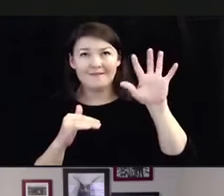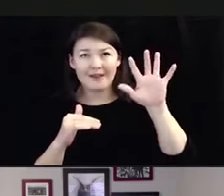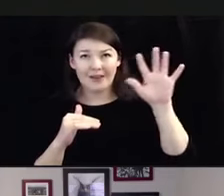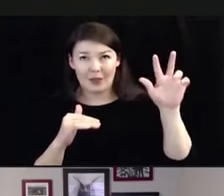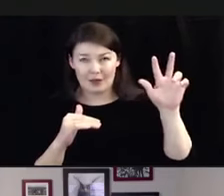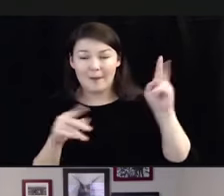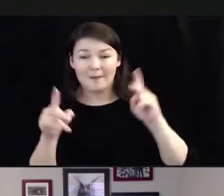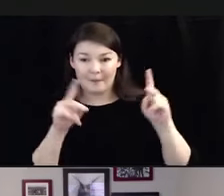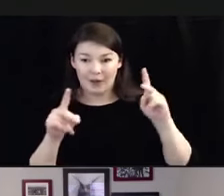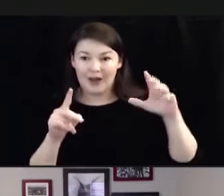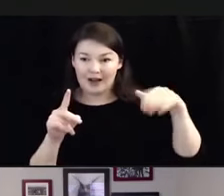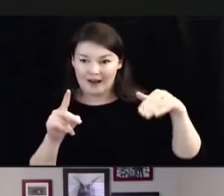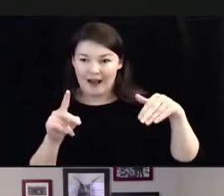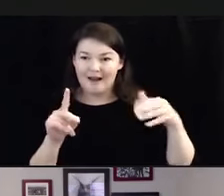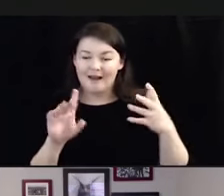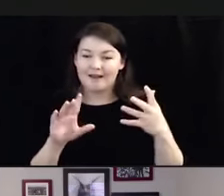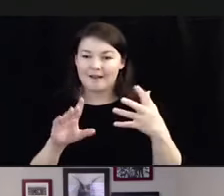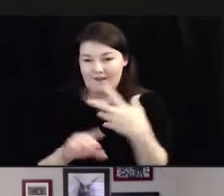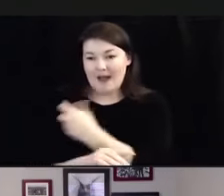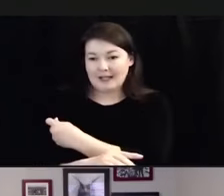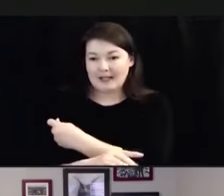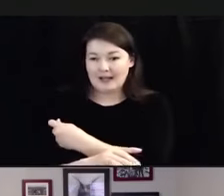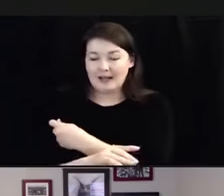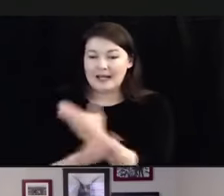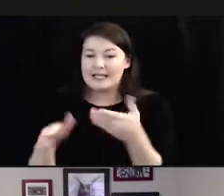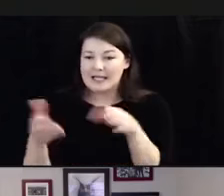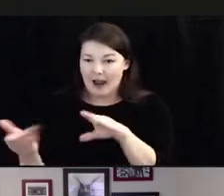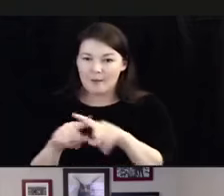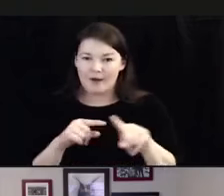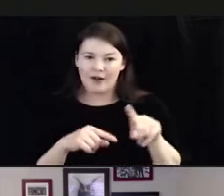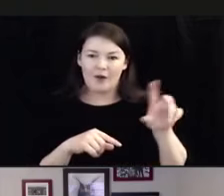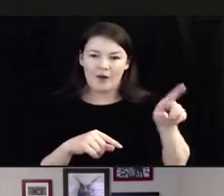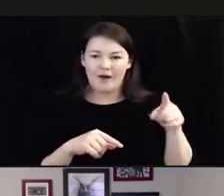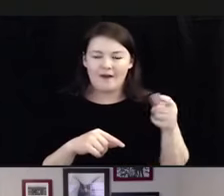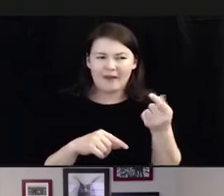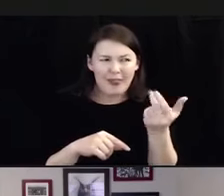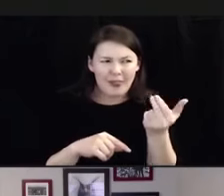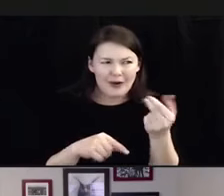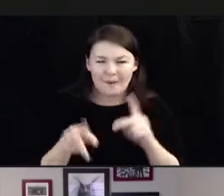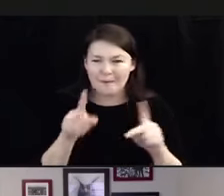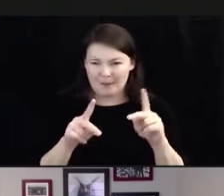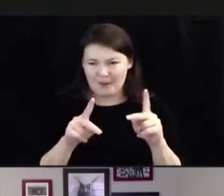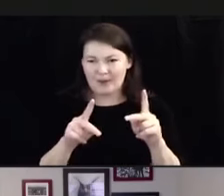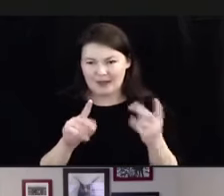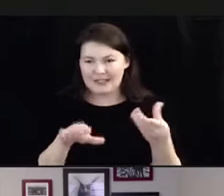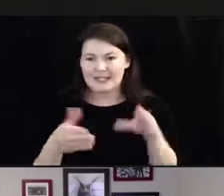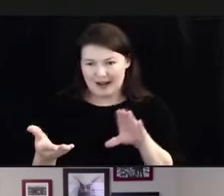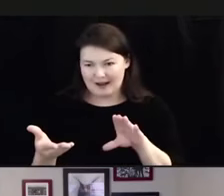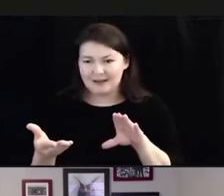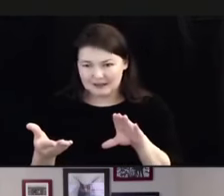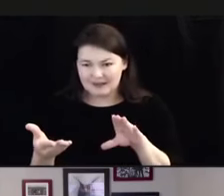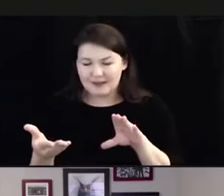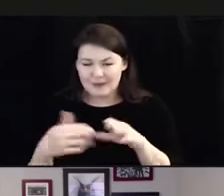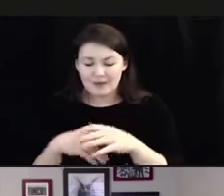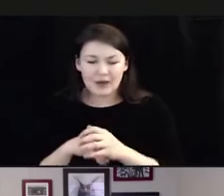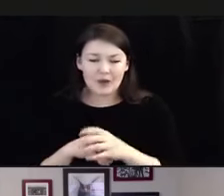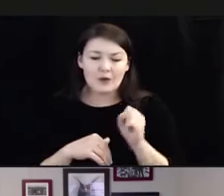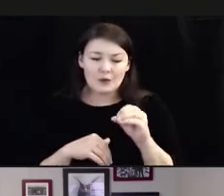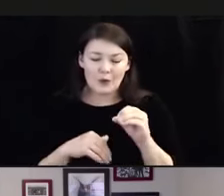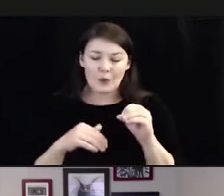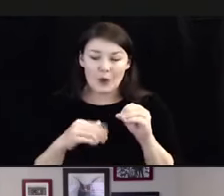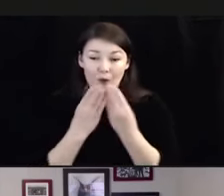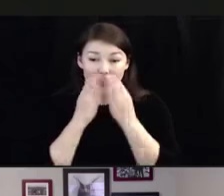are unvaccinated. So yes, wearing a mask can reduce the rate of community transmission, but